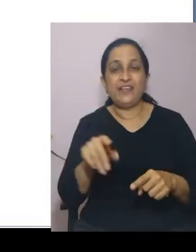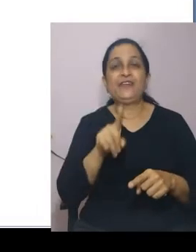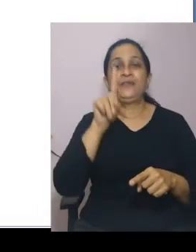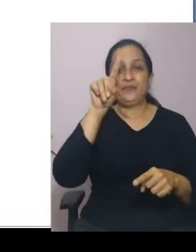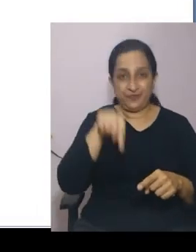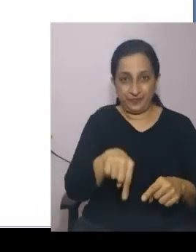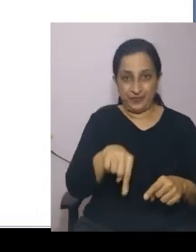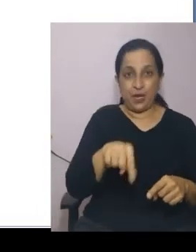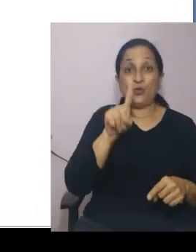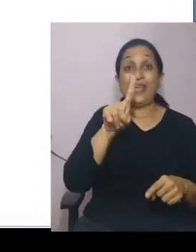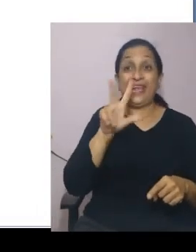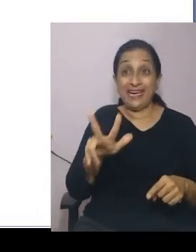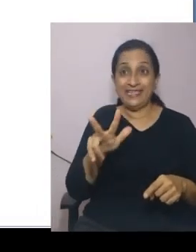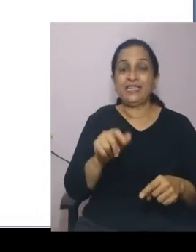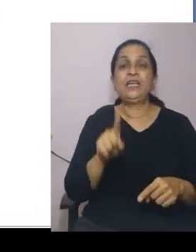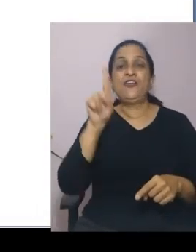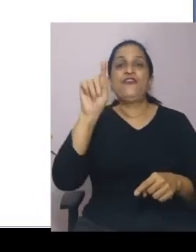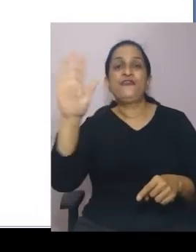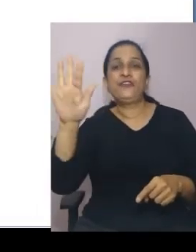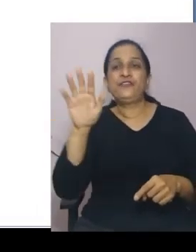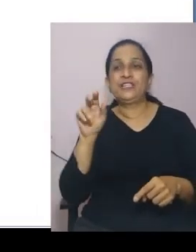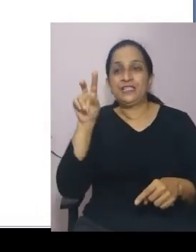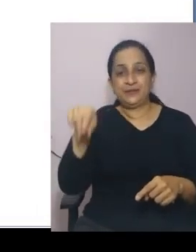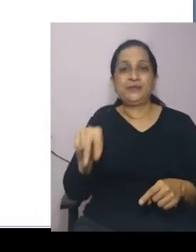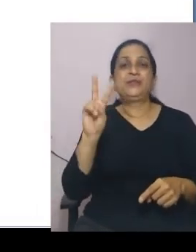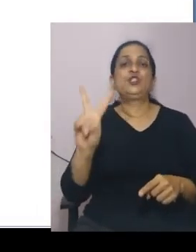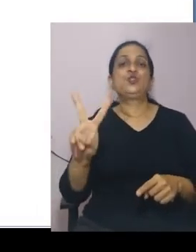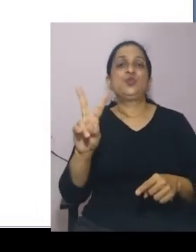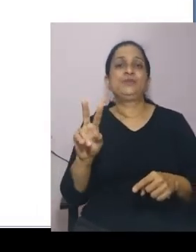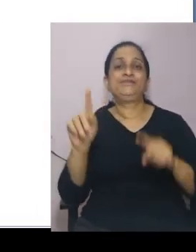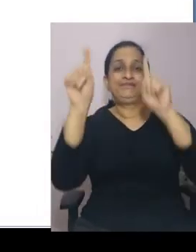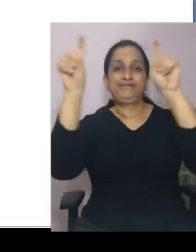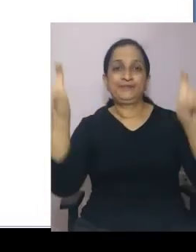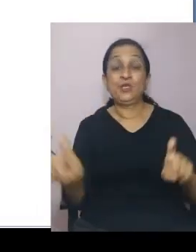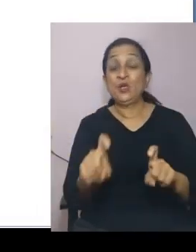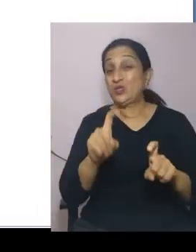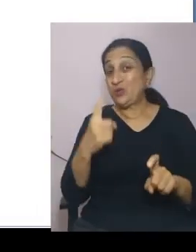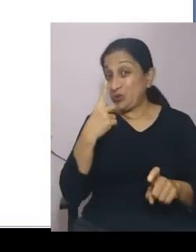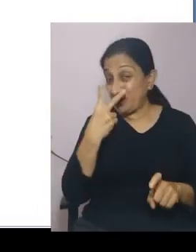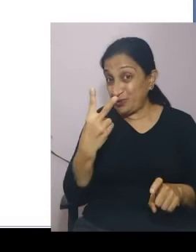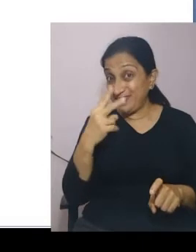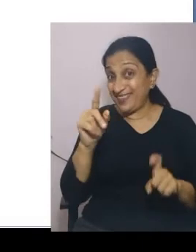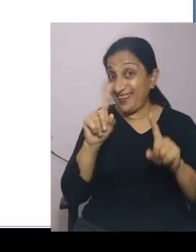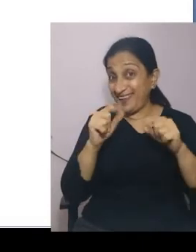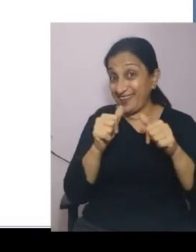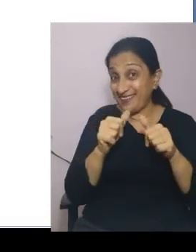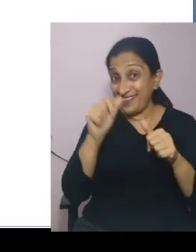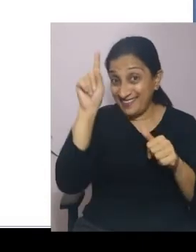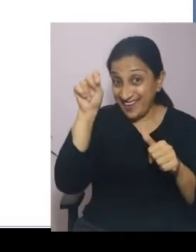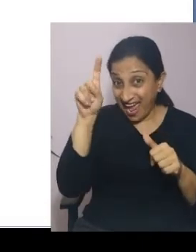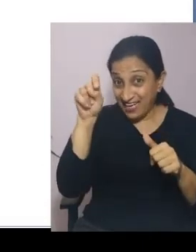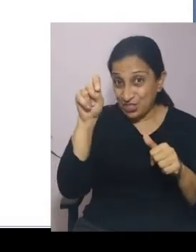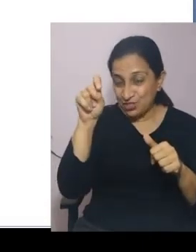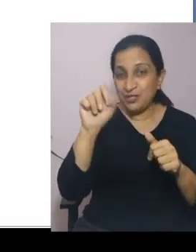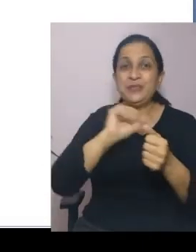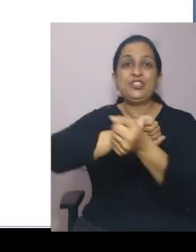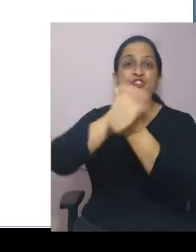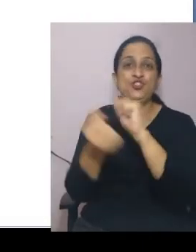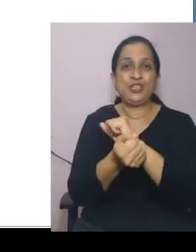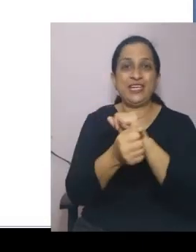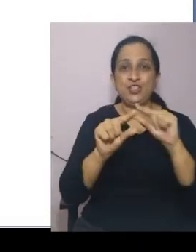18 and 15 2, the other row becomes other column. This is the answer.